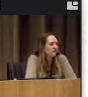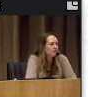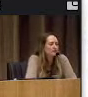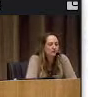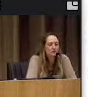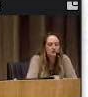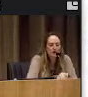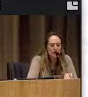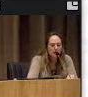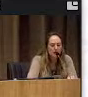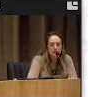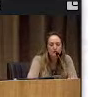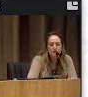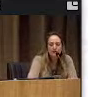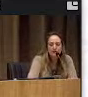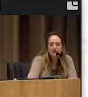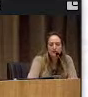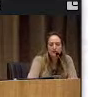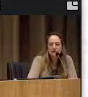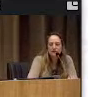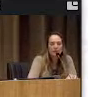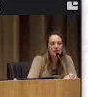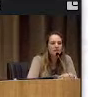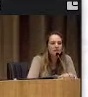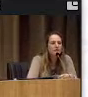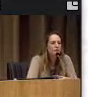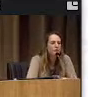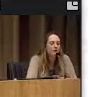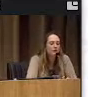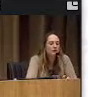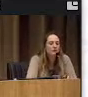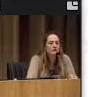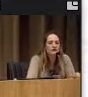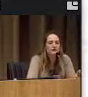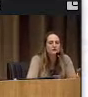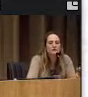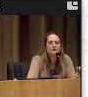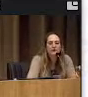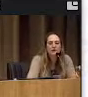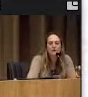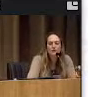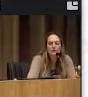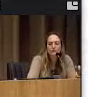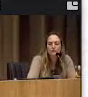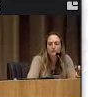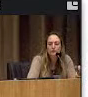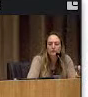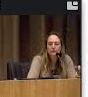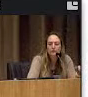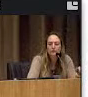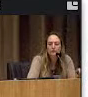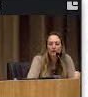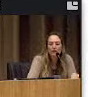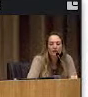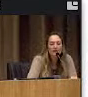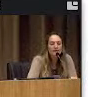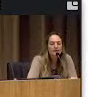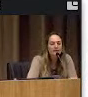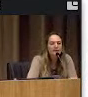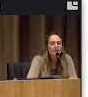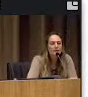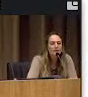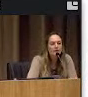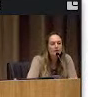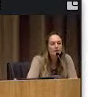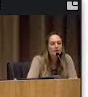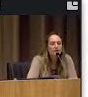same comorbidities. It was presented before, and also we've seen male